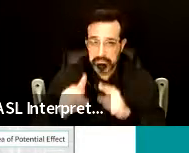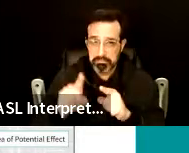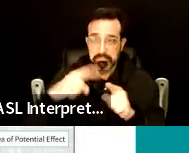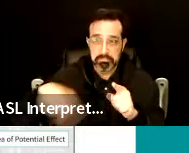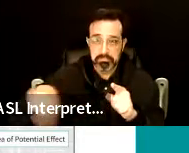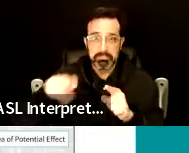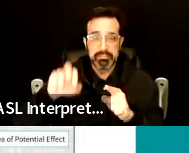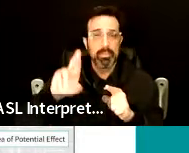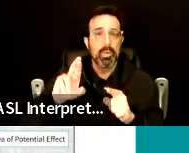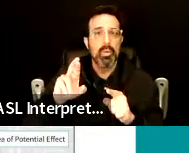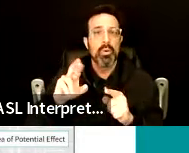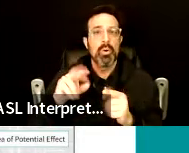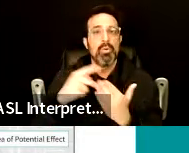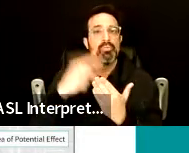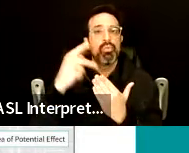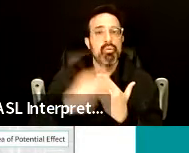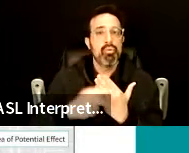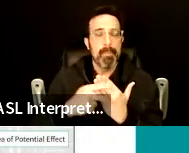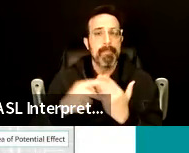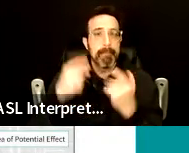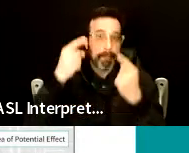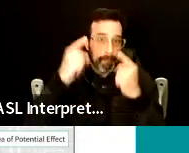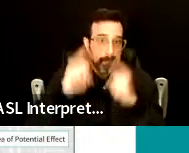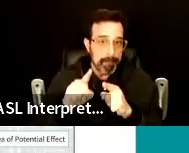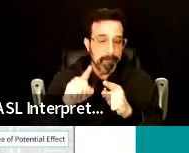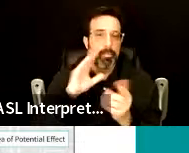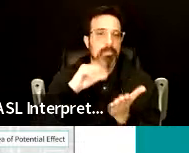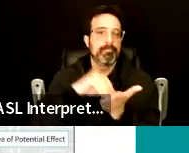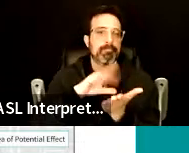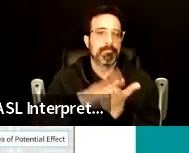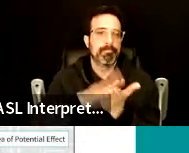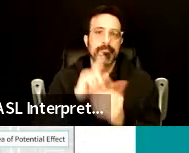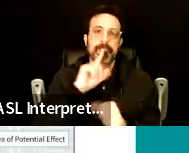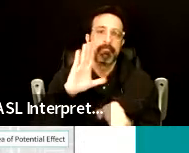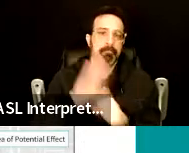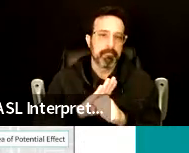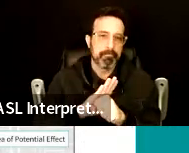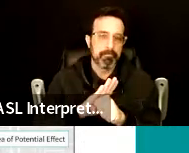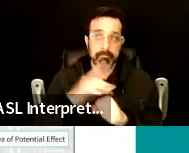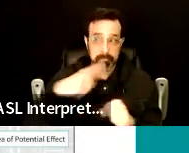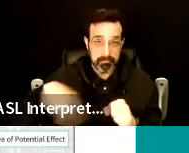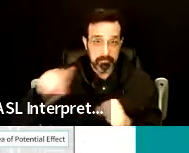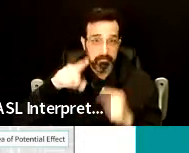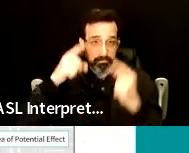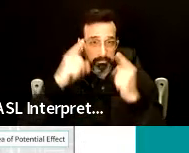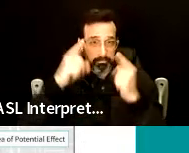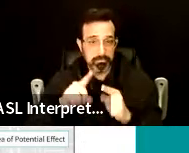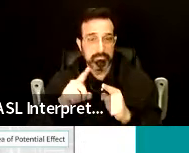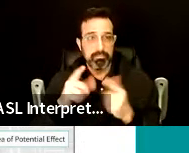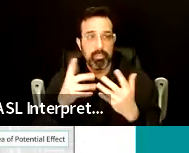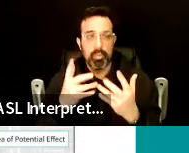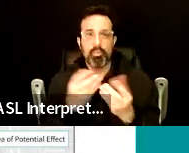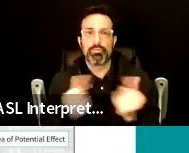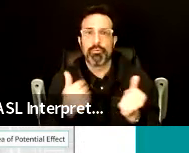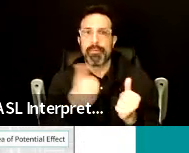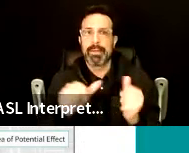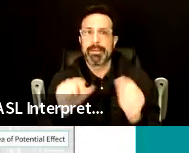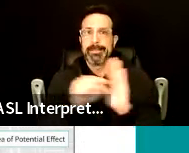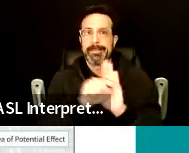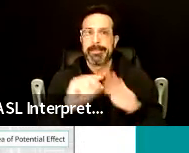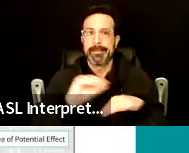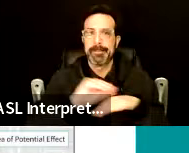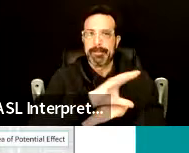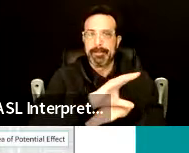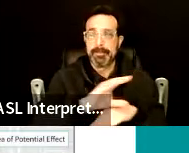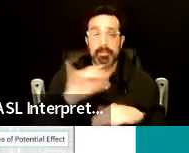a programmatic agreement records the resolution measures agreed upon to resolve adverse effects. This is developed